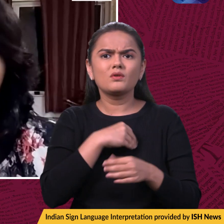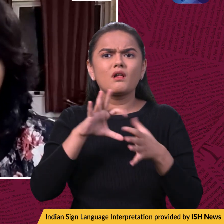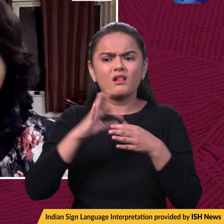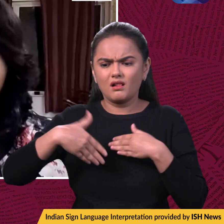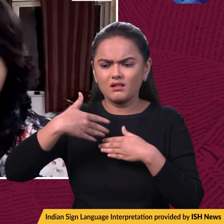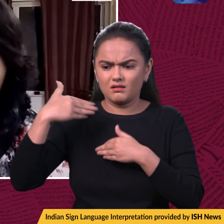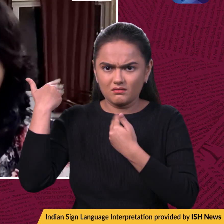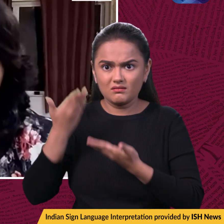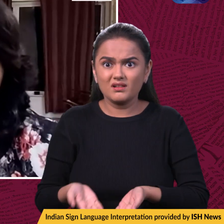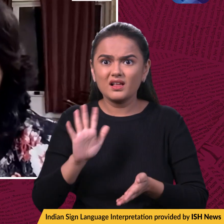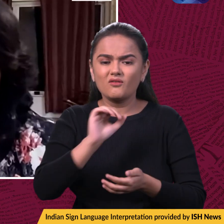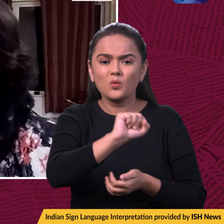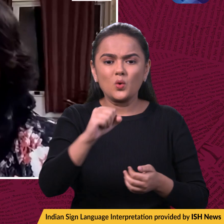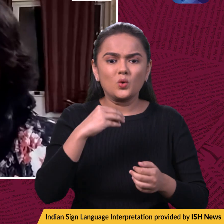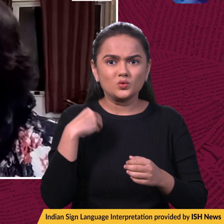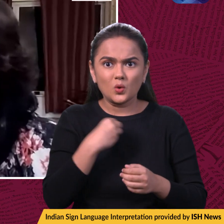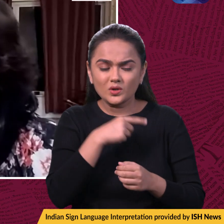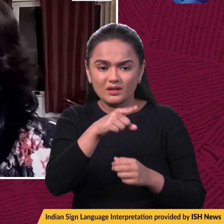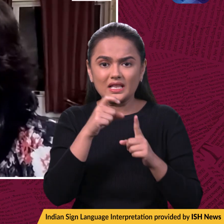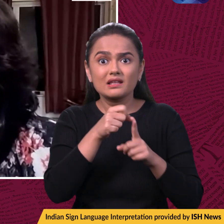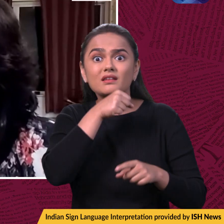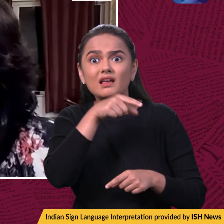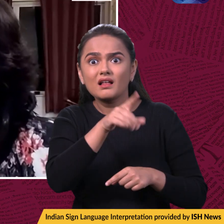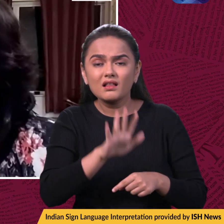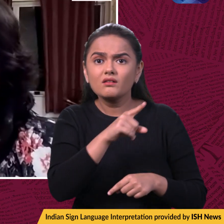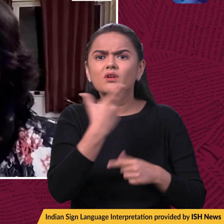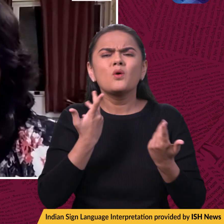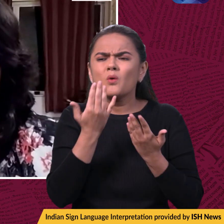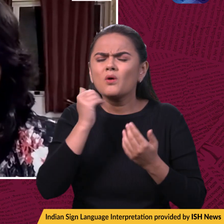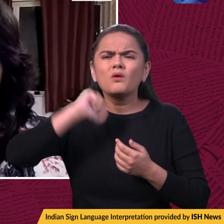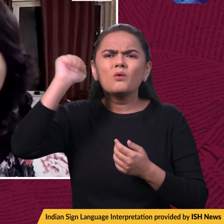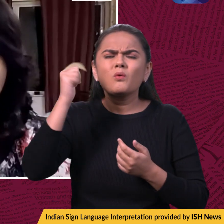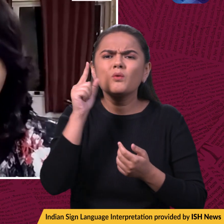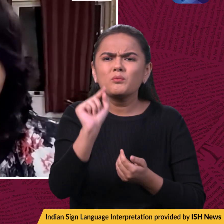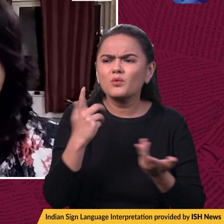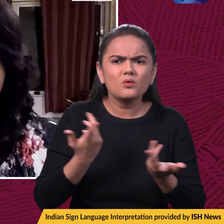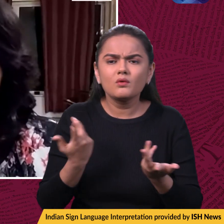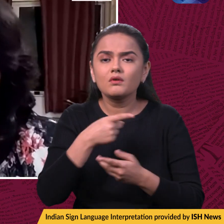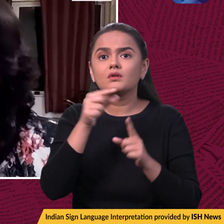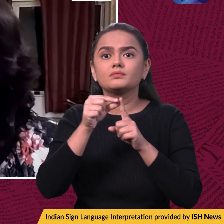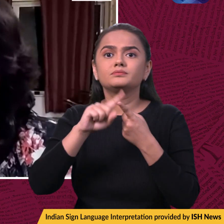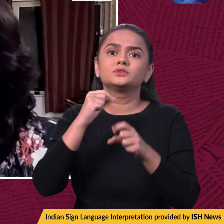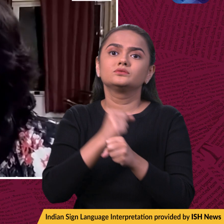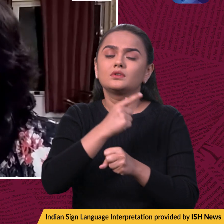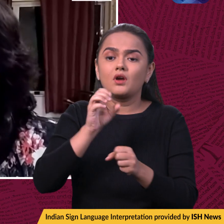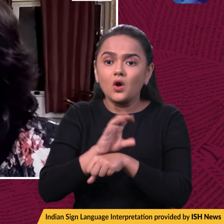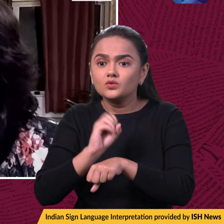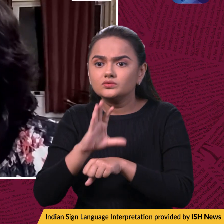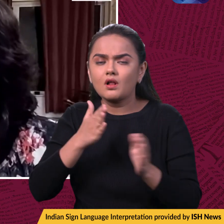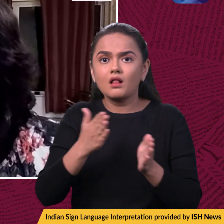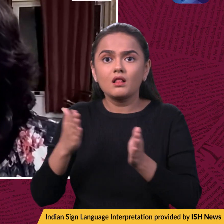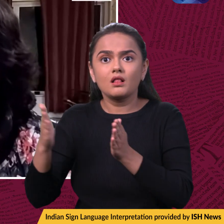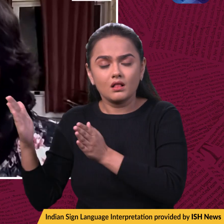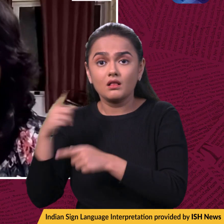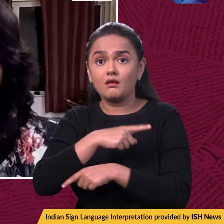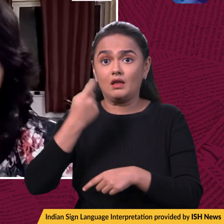protest that's going on by resident doctors in Delhi against delay in NEET PG counselling. Now, Advocate